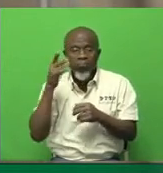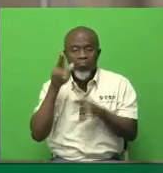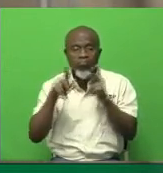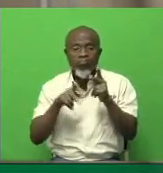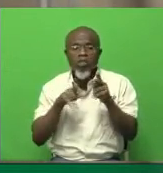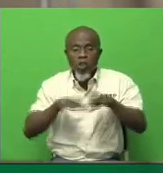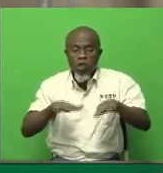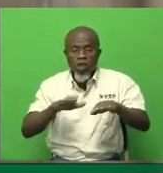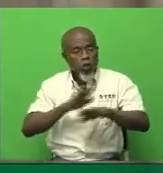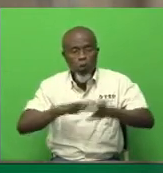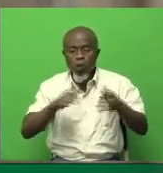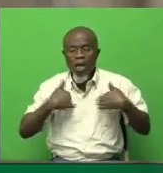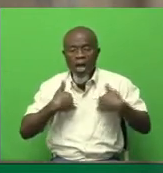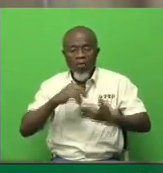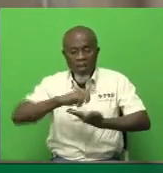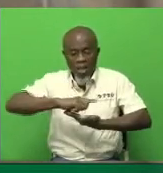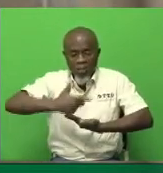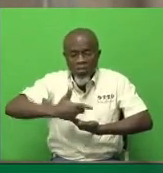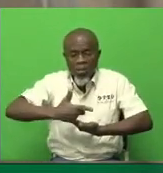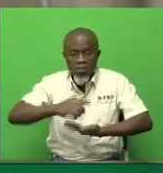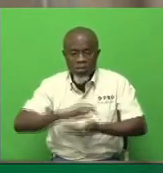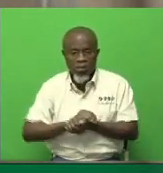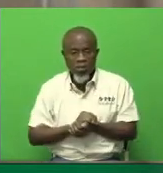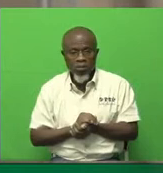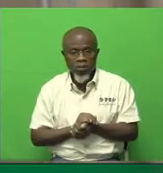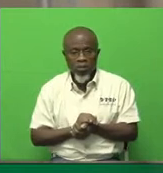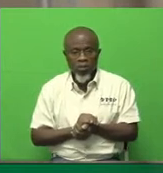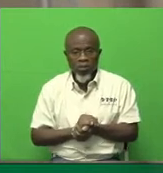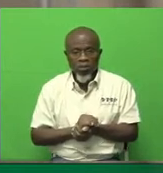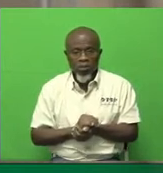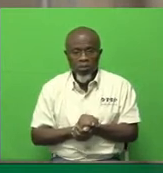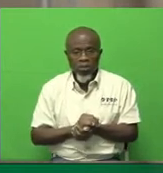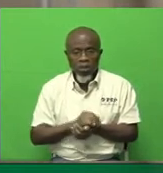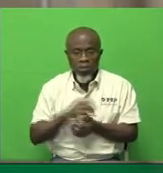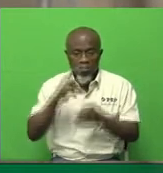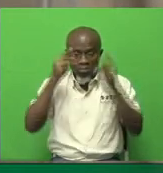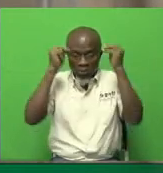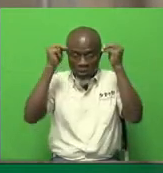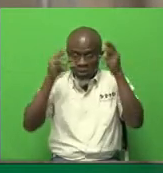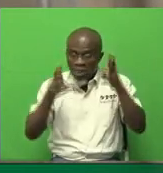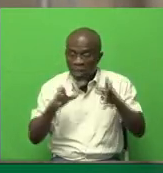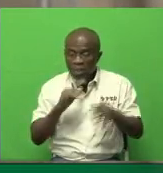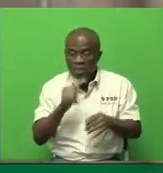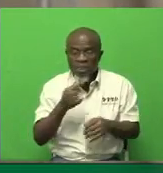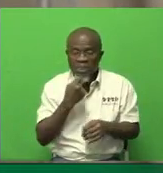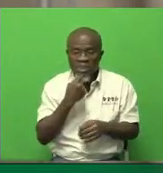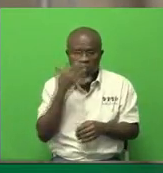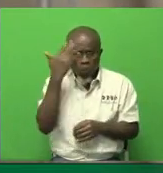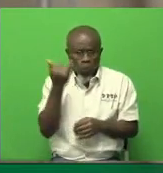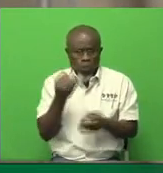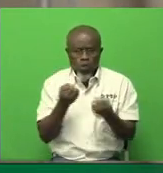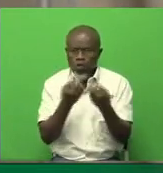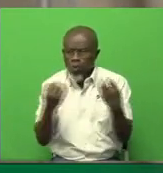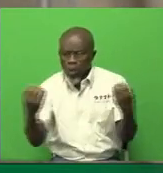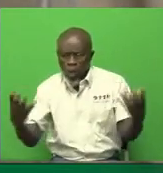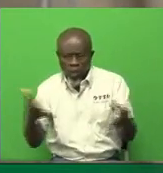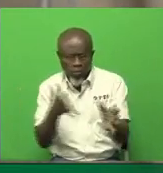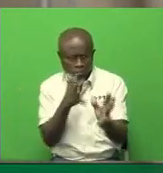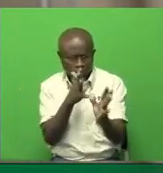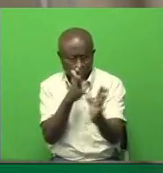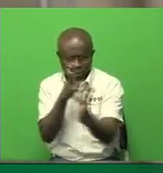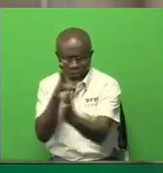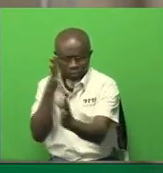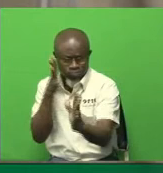the minister did not tell us why did so many of our nation's citizens have to line up for